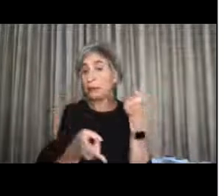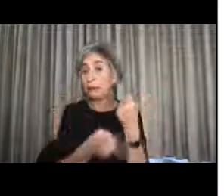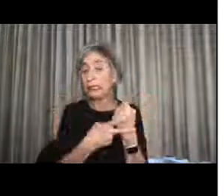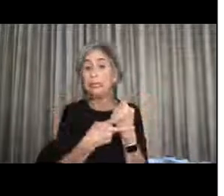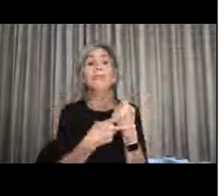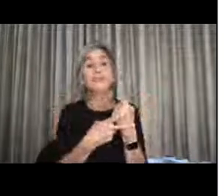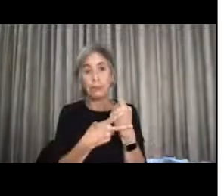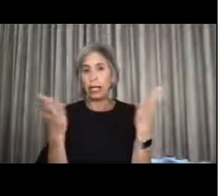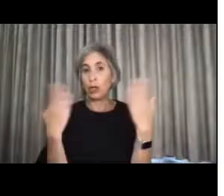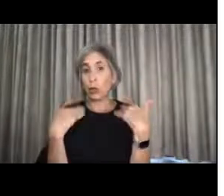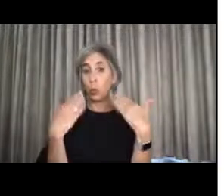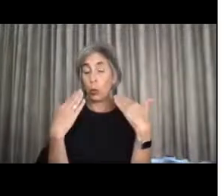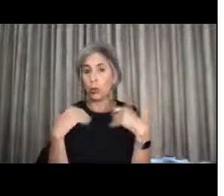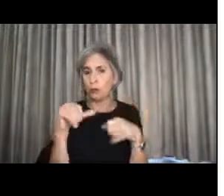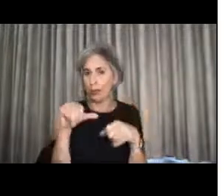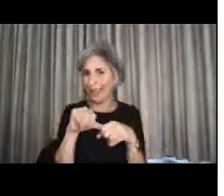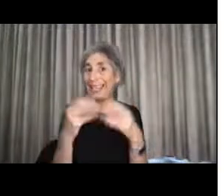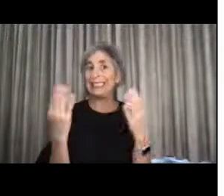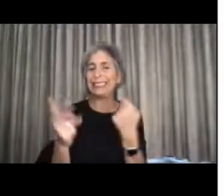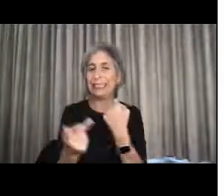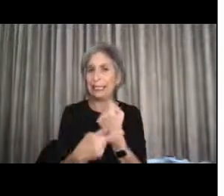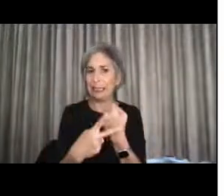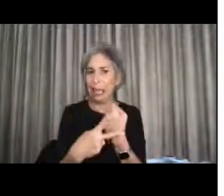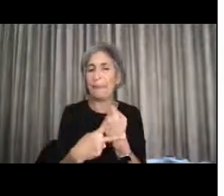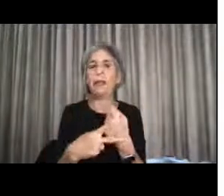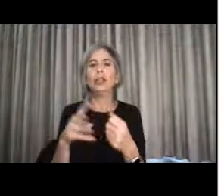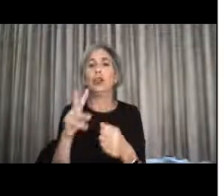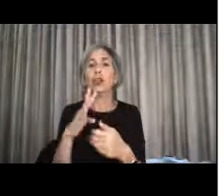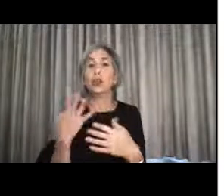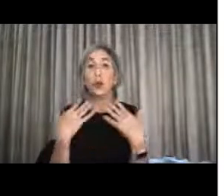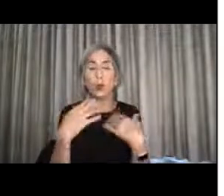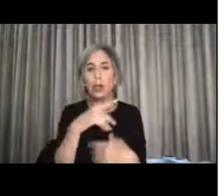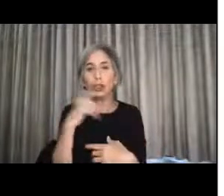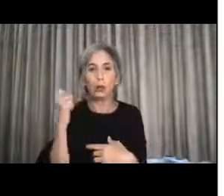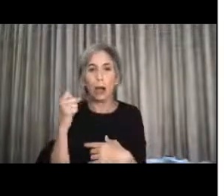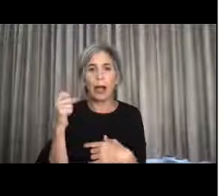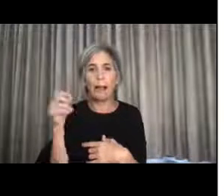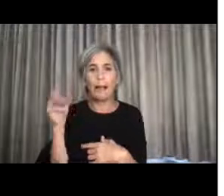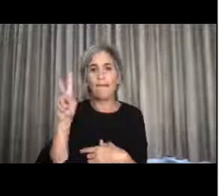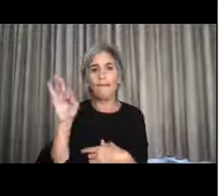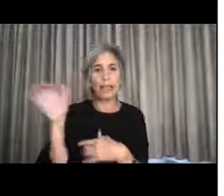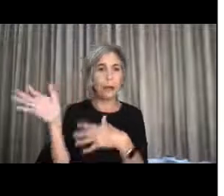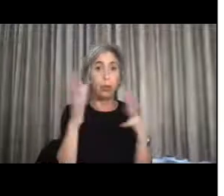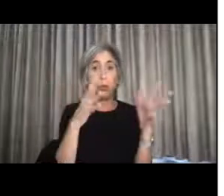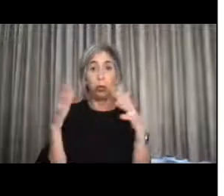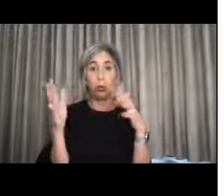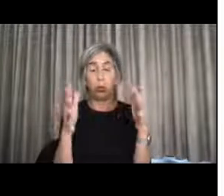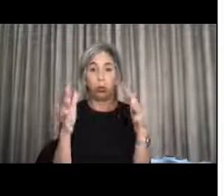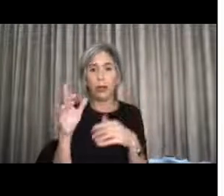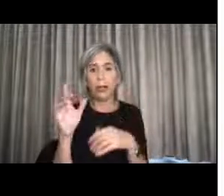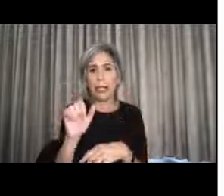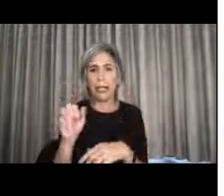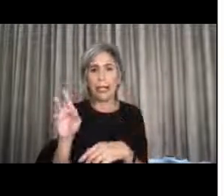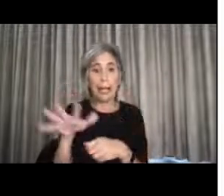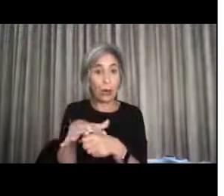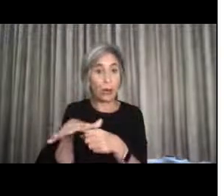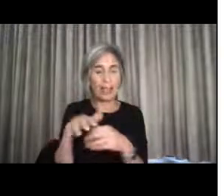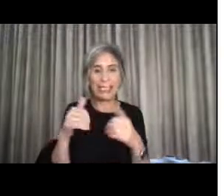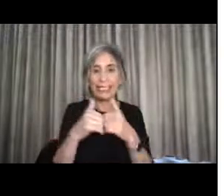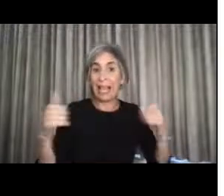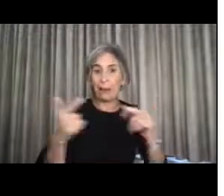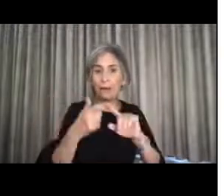cool, dry, ventilated, and secure area entirely separate from the house, such as